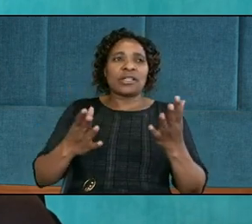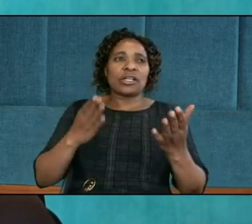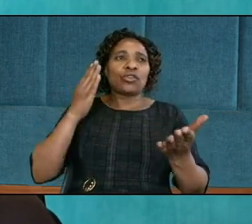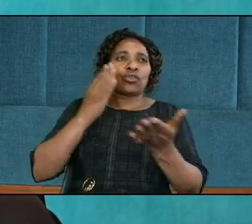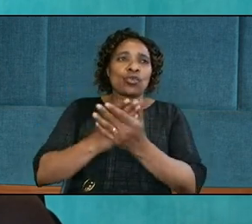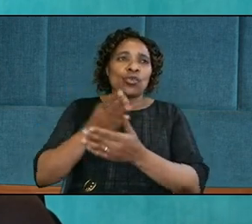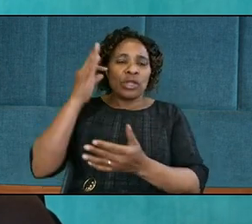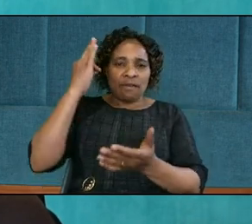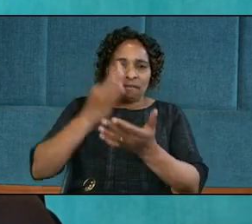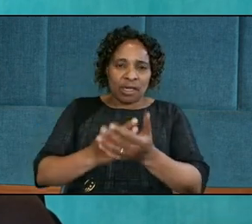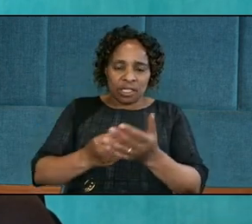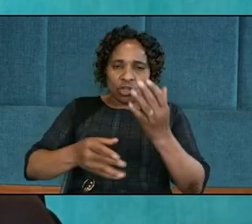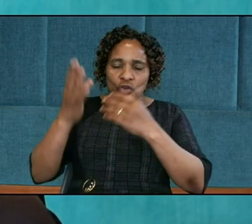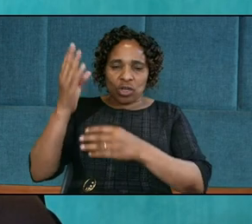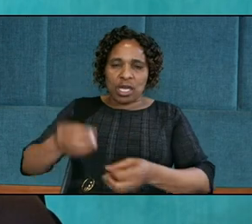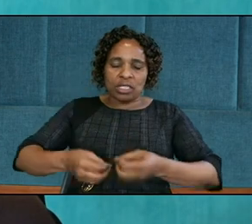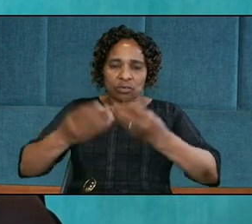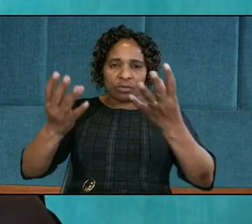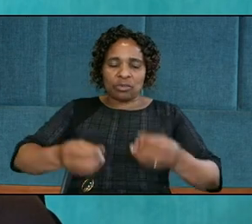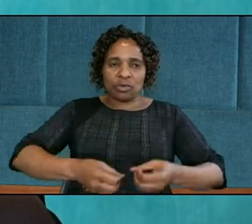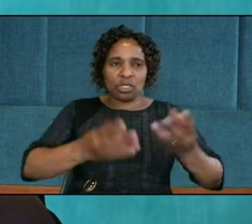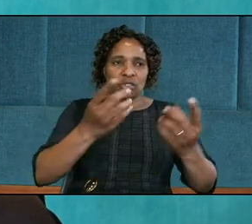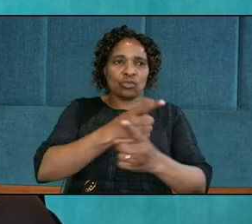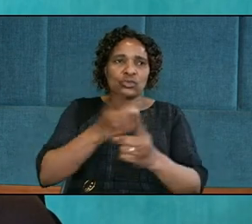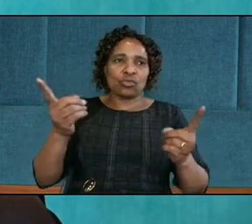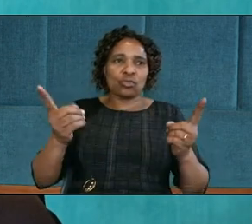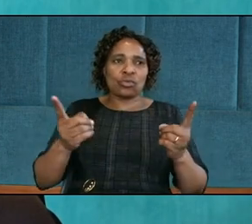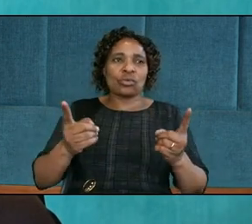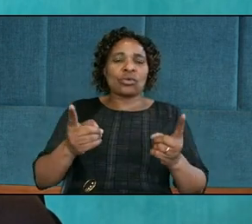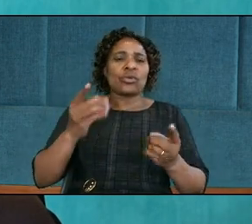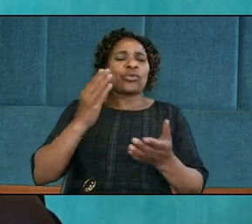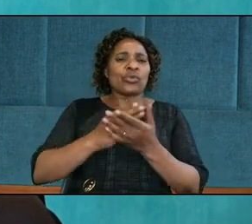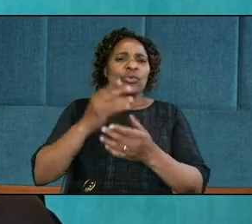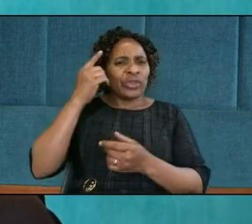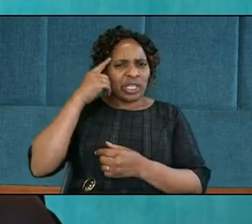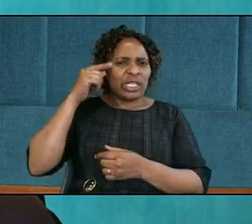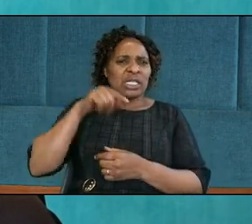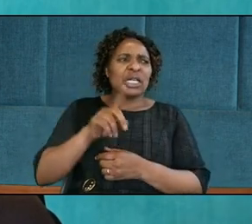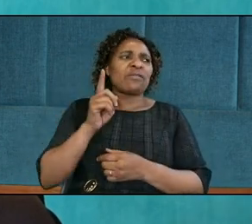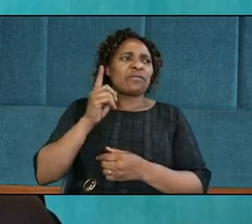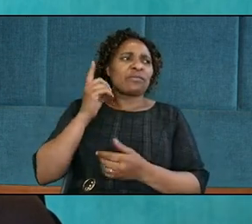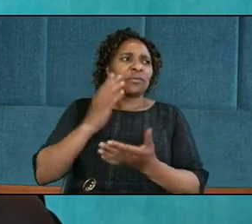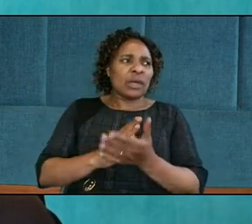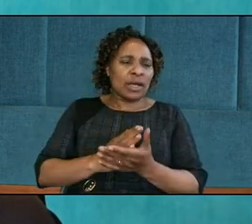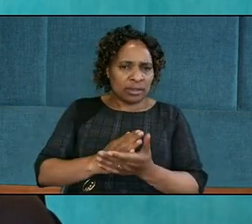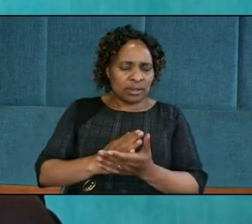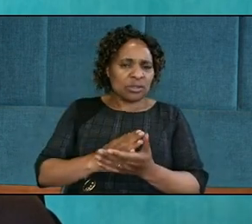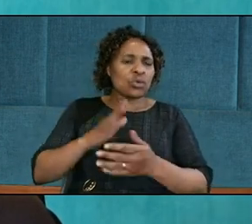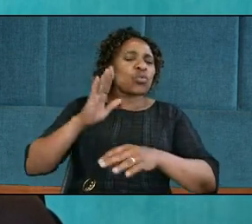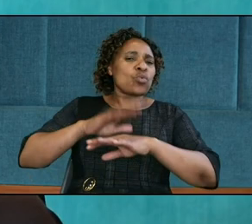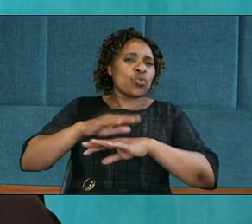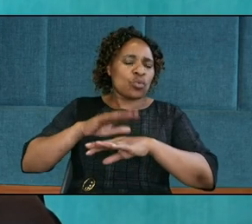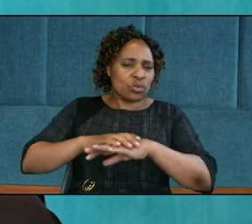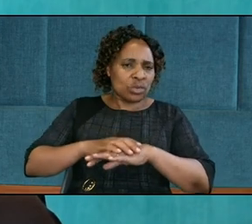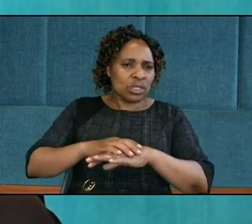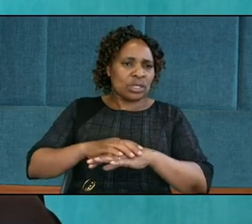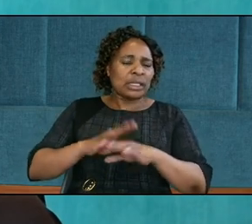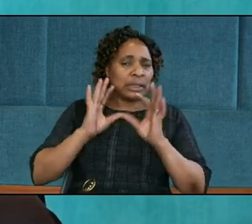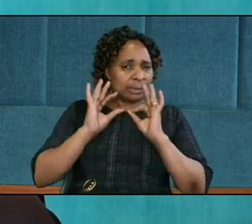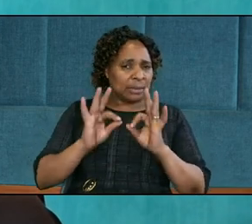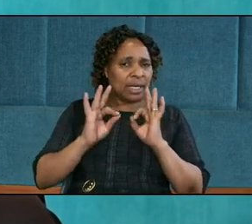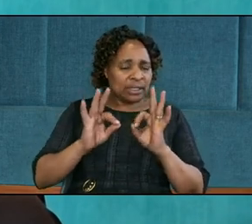with the faith God has distributed to you. So just think of yourself right. Think of yourself soberly. Don't